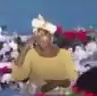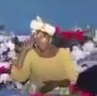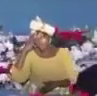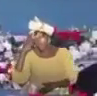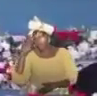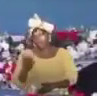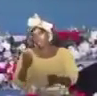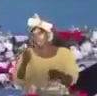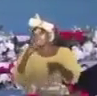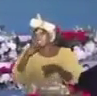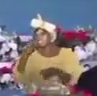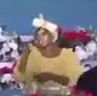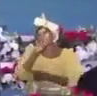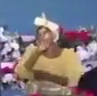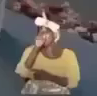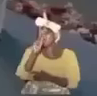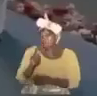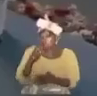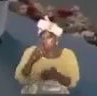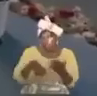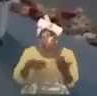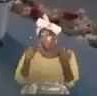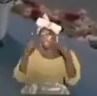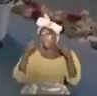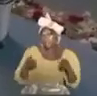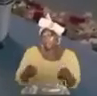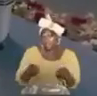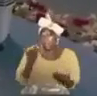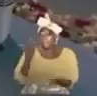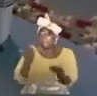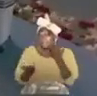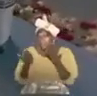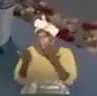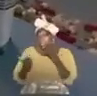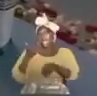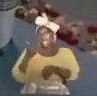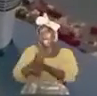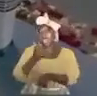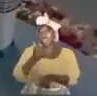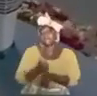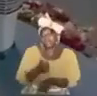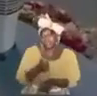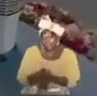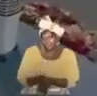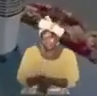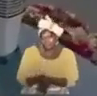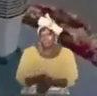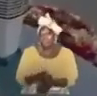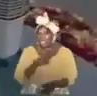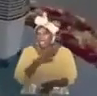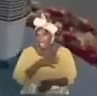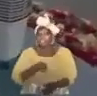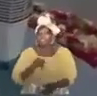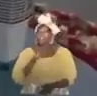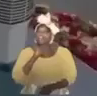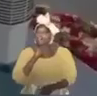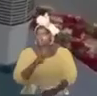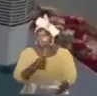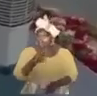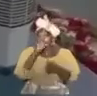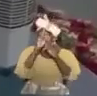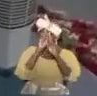classmates. The question is, what changed? Usually abuse, dishonor will always close any